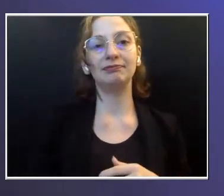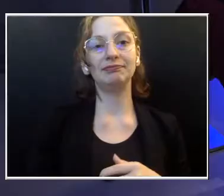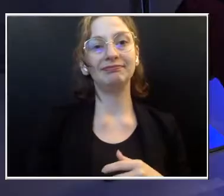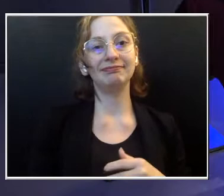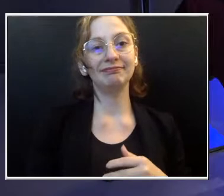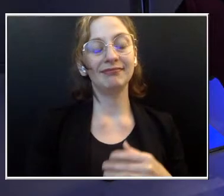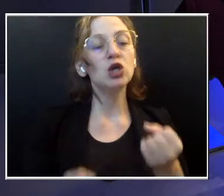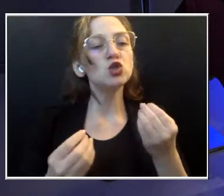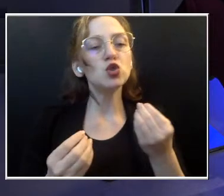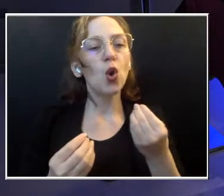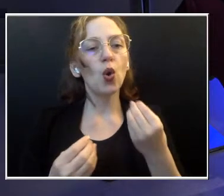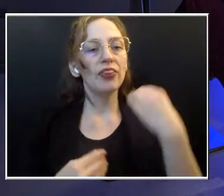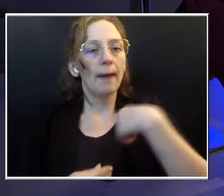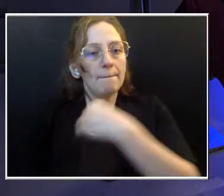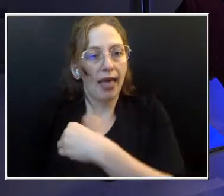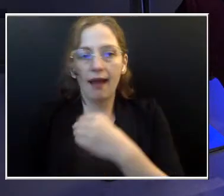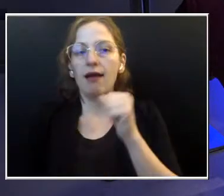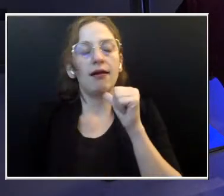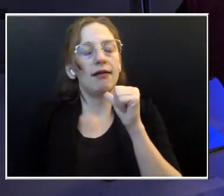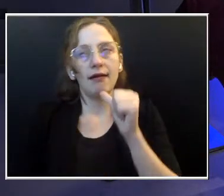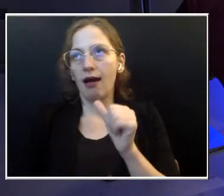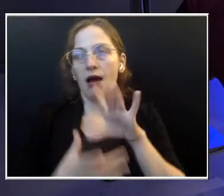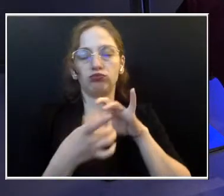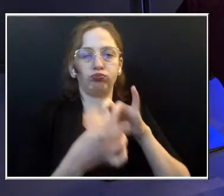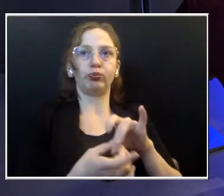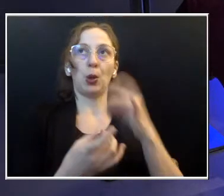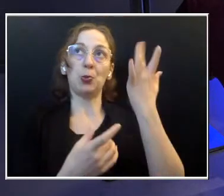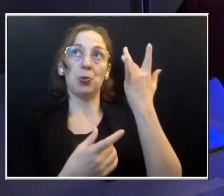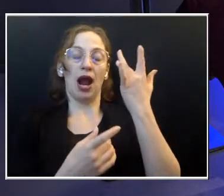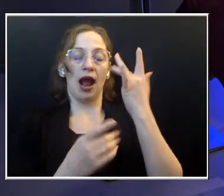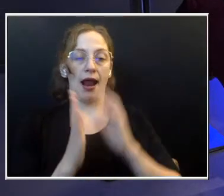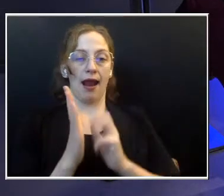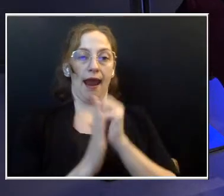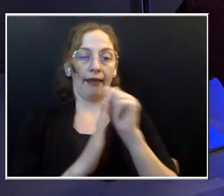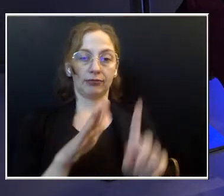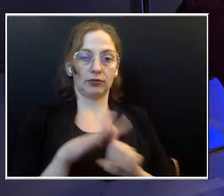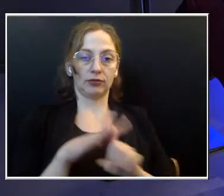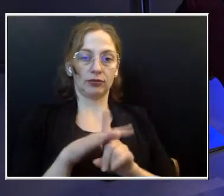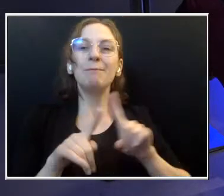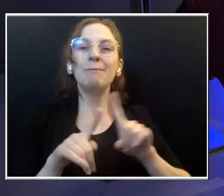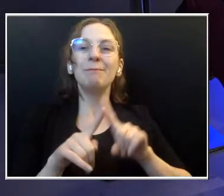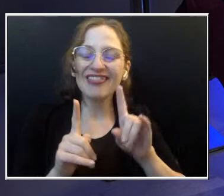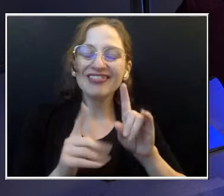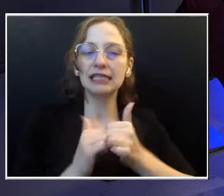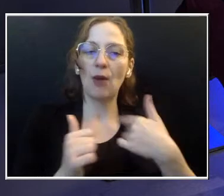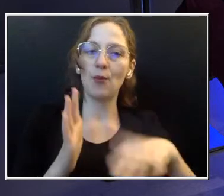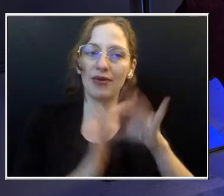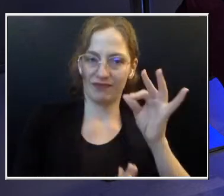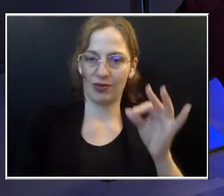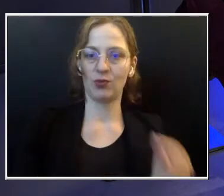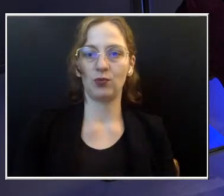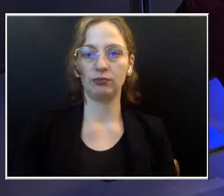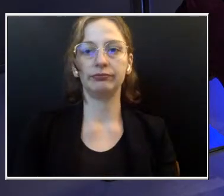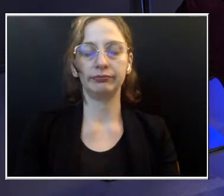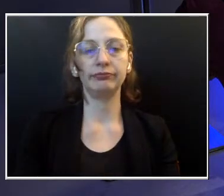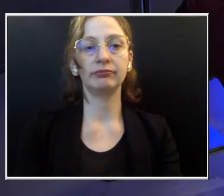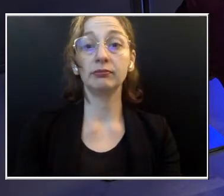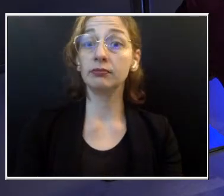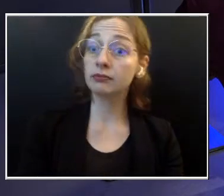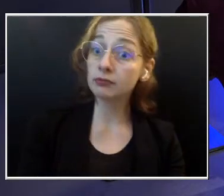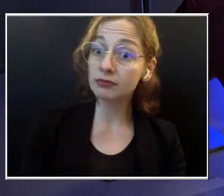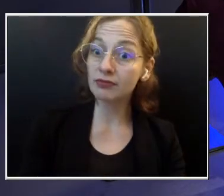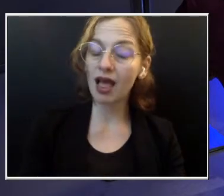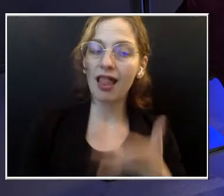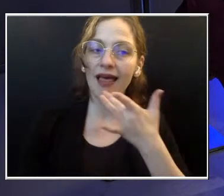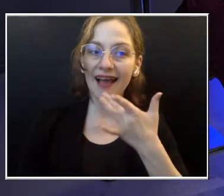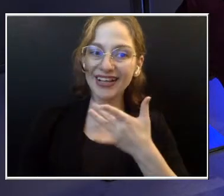Wow. What a strike of luck, if you will, for that. So now you're in the middle of procedures, multiple of them.